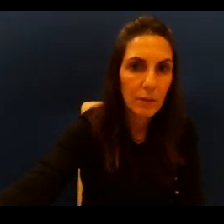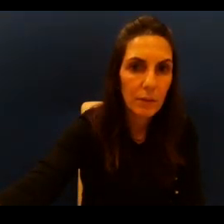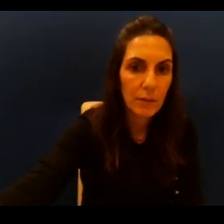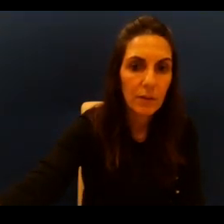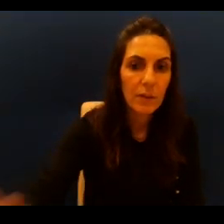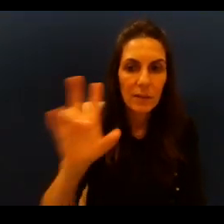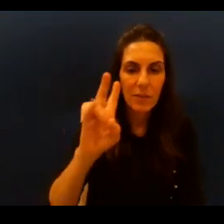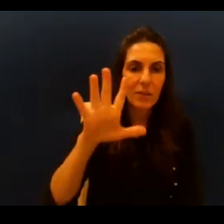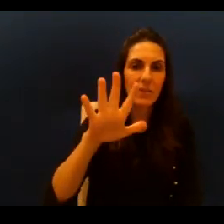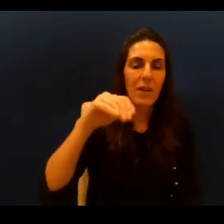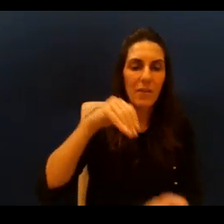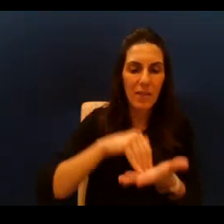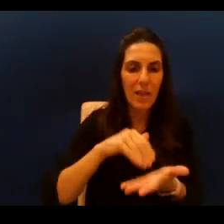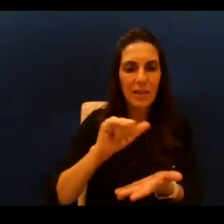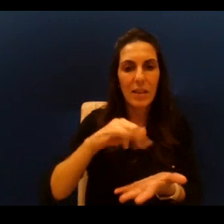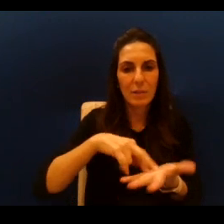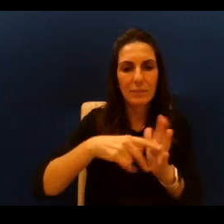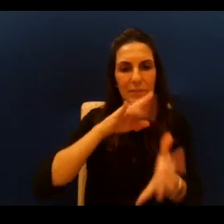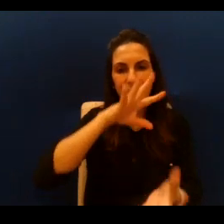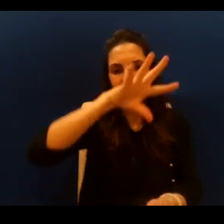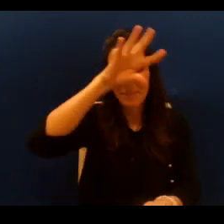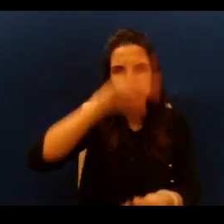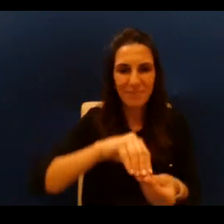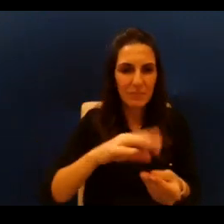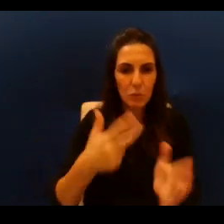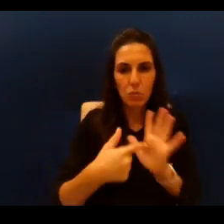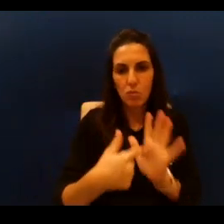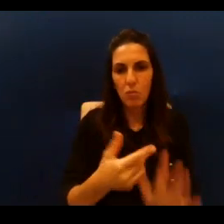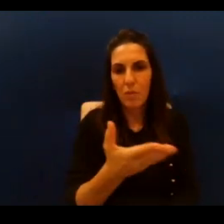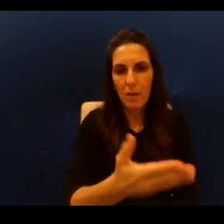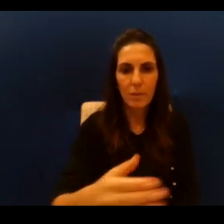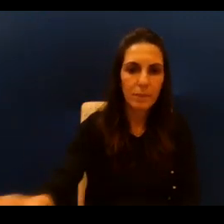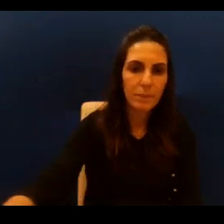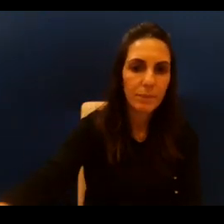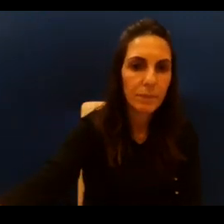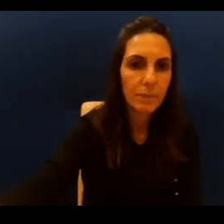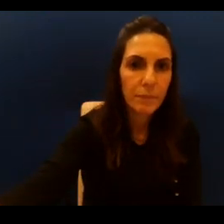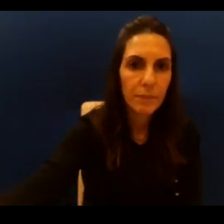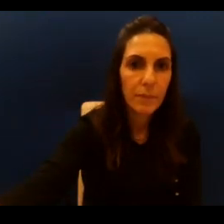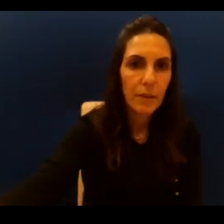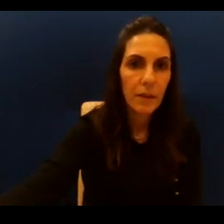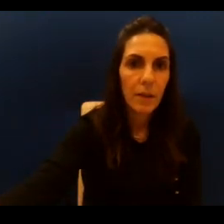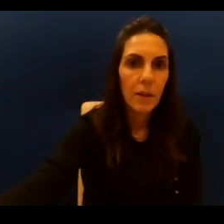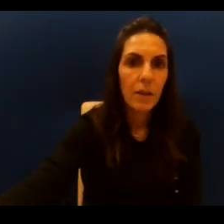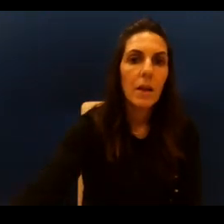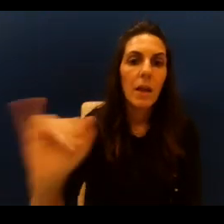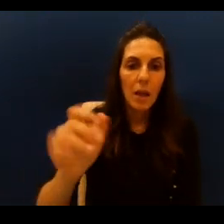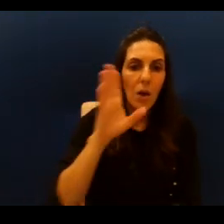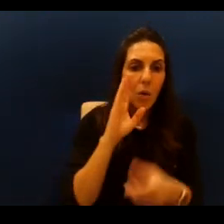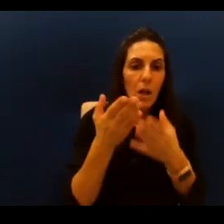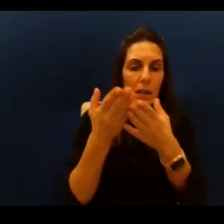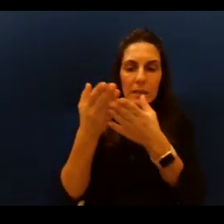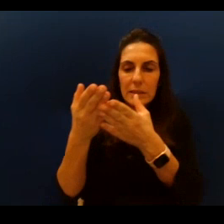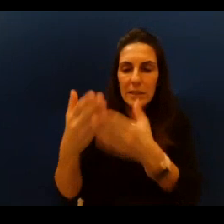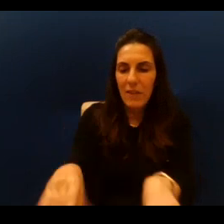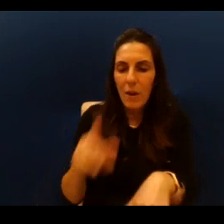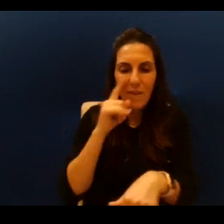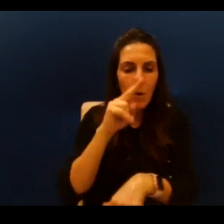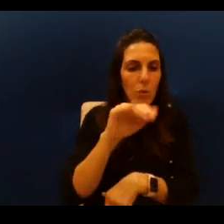$75,000. So that gives you the total as stated there. These are to be equally divided for units